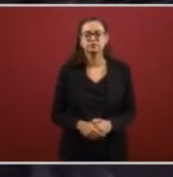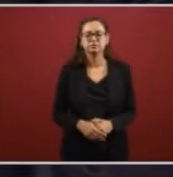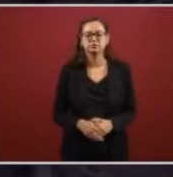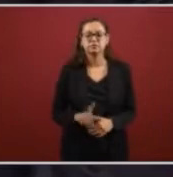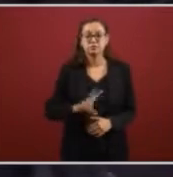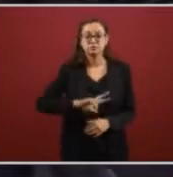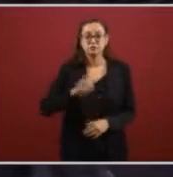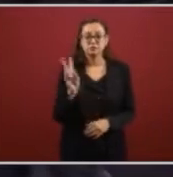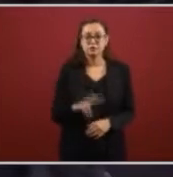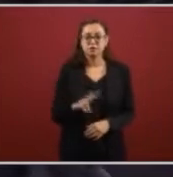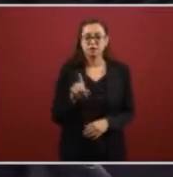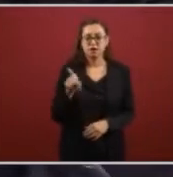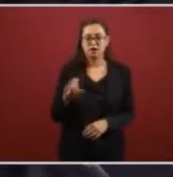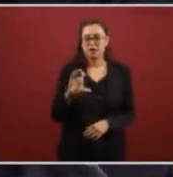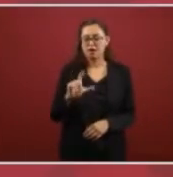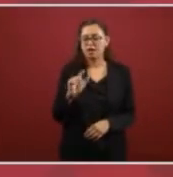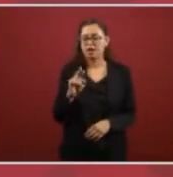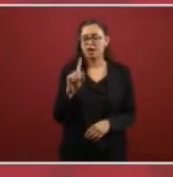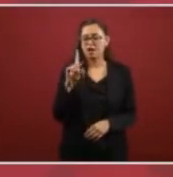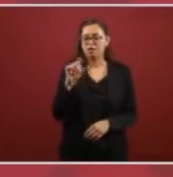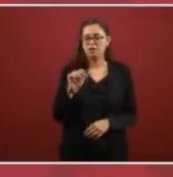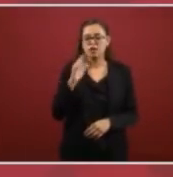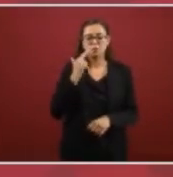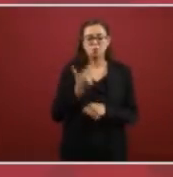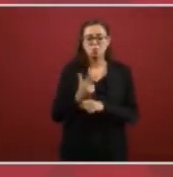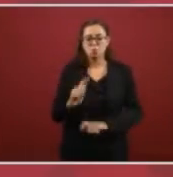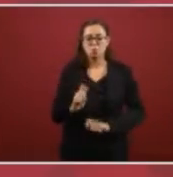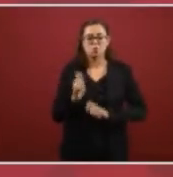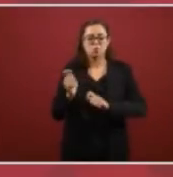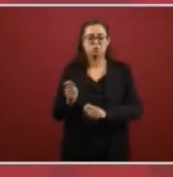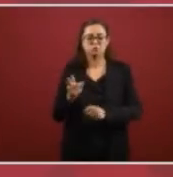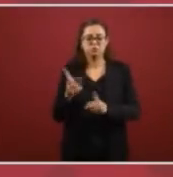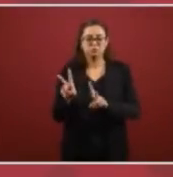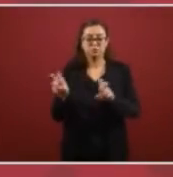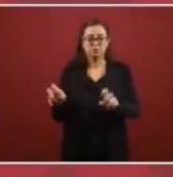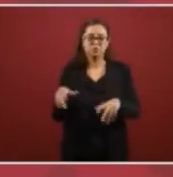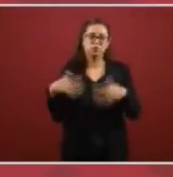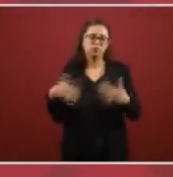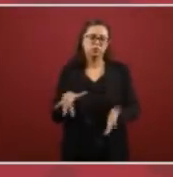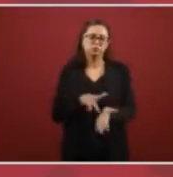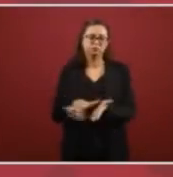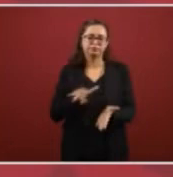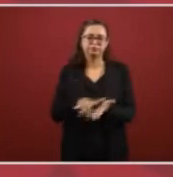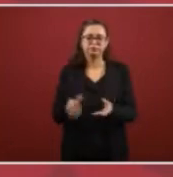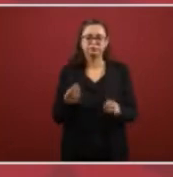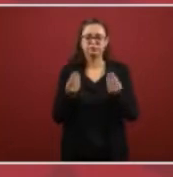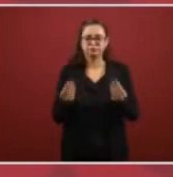It is a great support that Claudia is in charge of this matter.